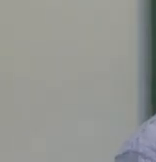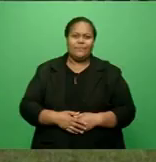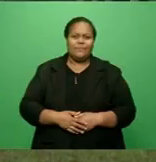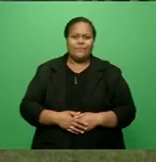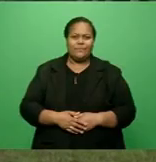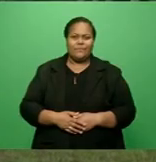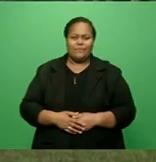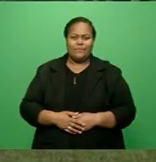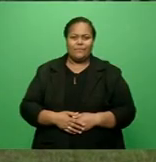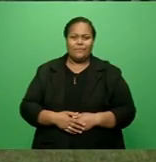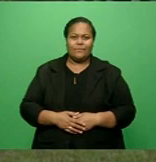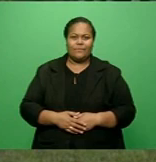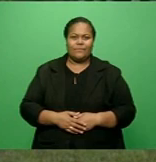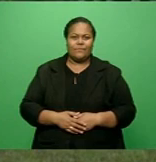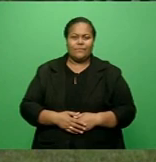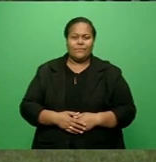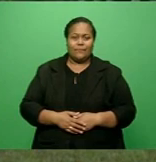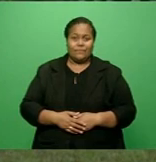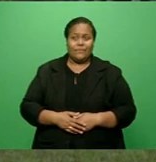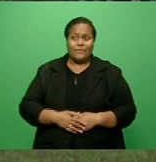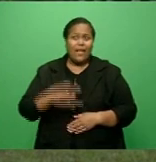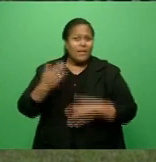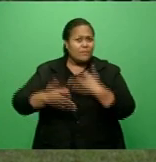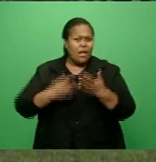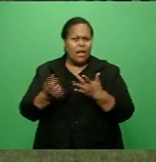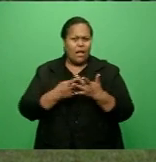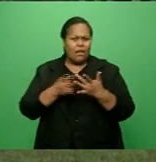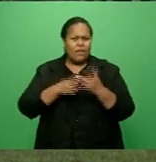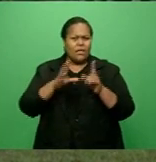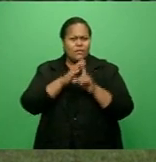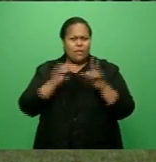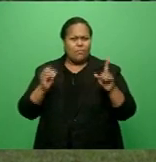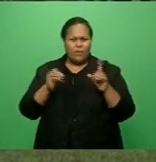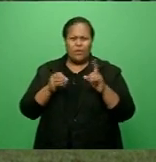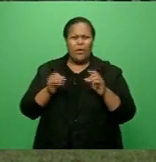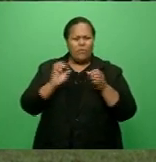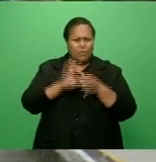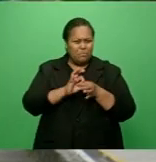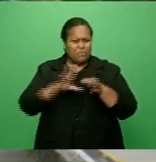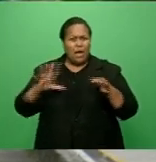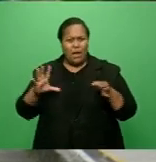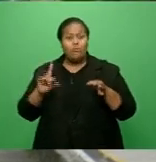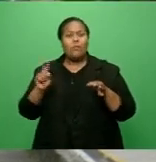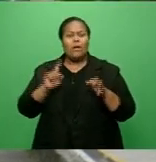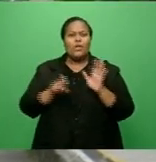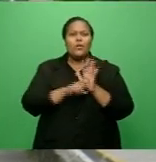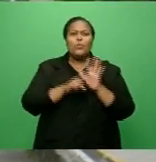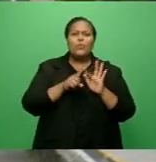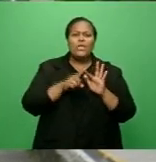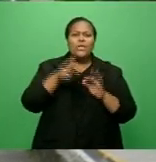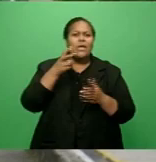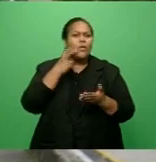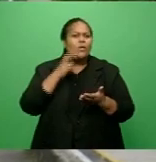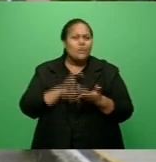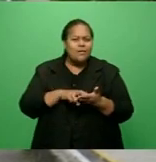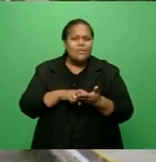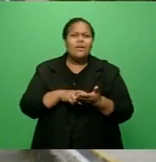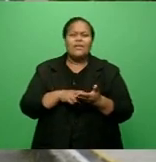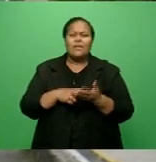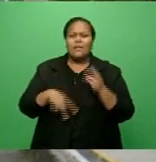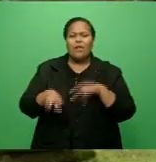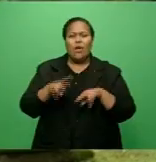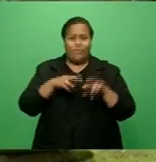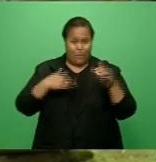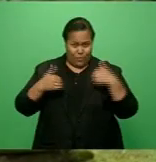it. Thompson says another example of strained relations is the re-registration of the university with the Fiji Higher